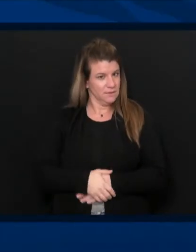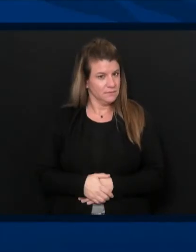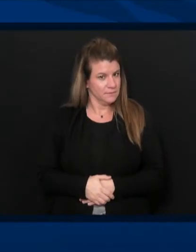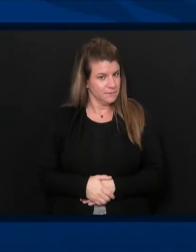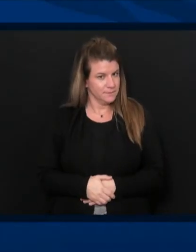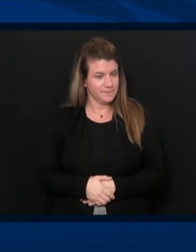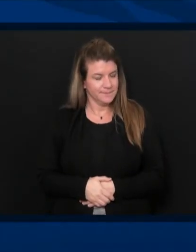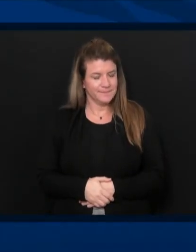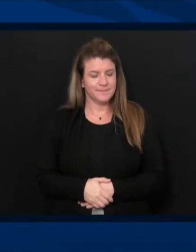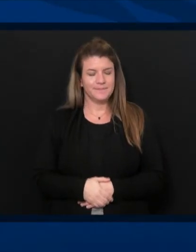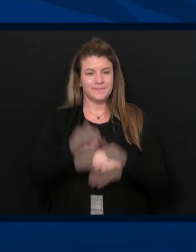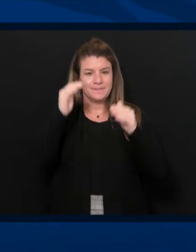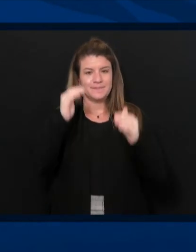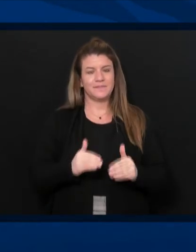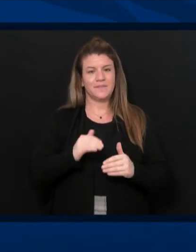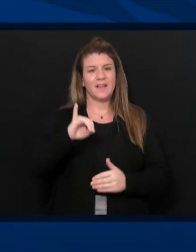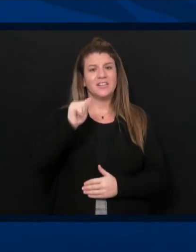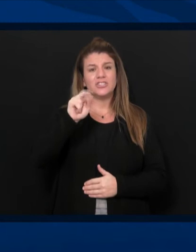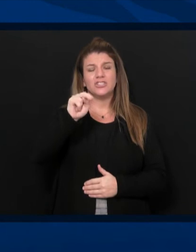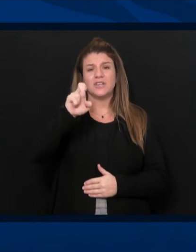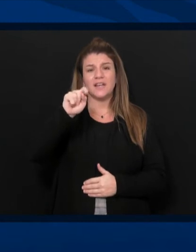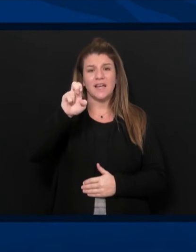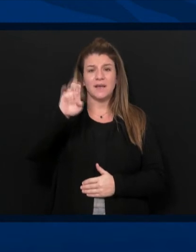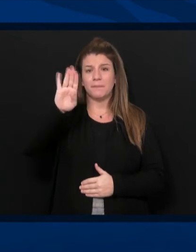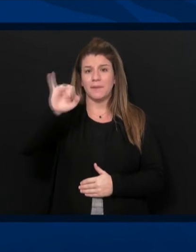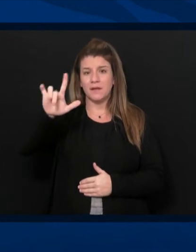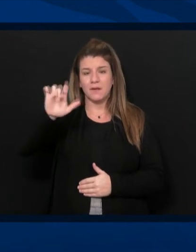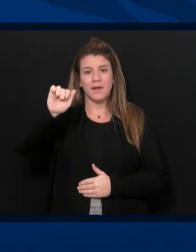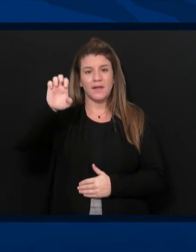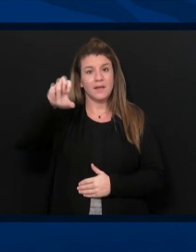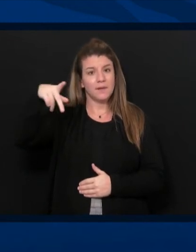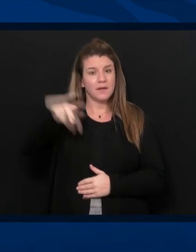All right, thank you, David. Next to Jeanette Dill with the AP.